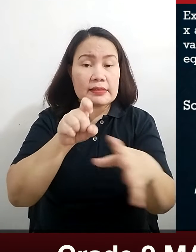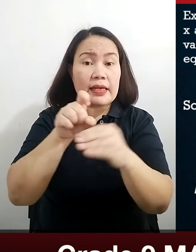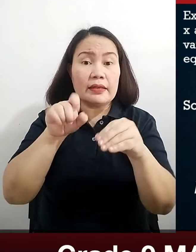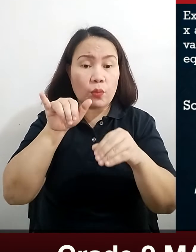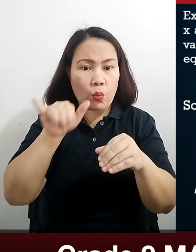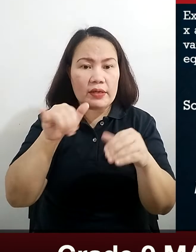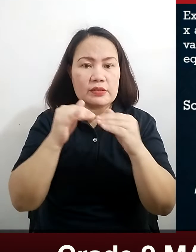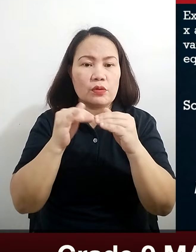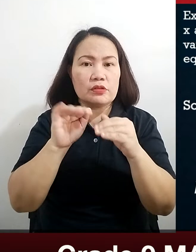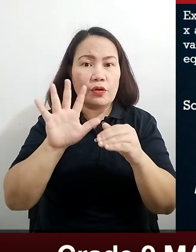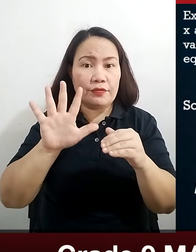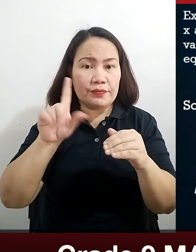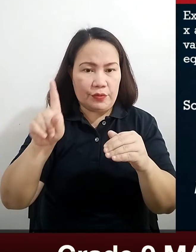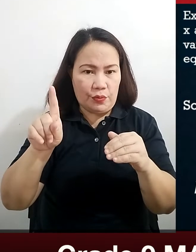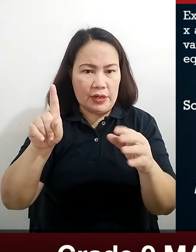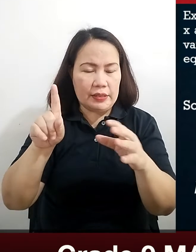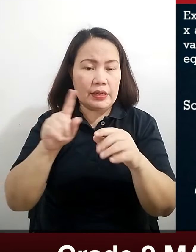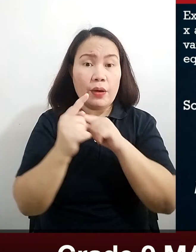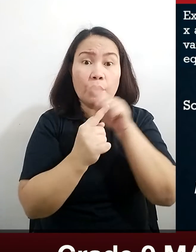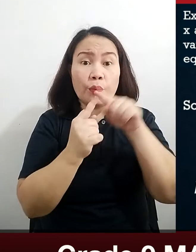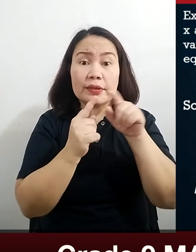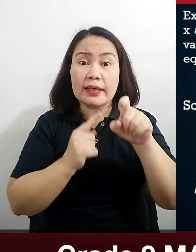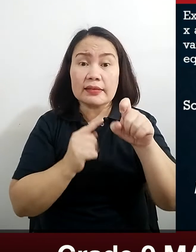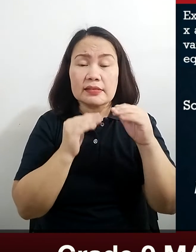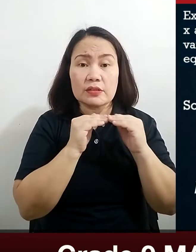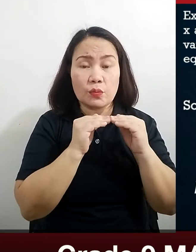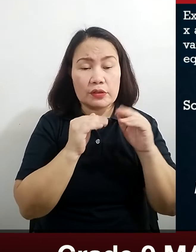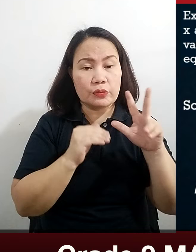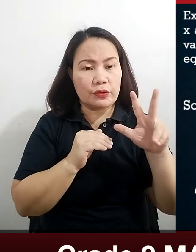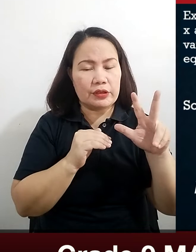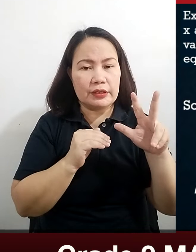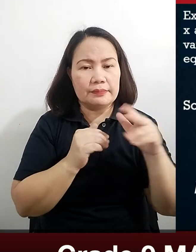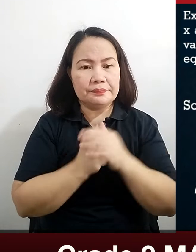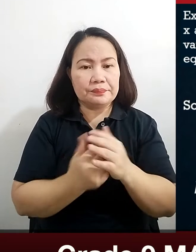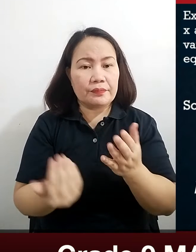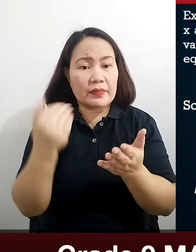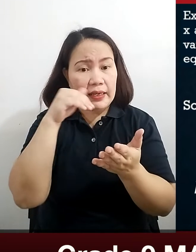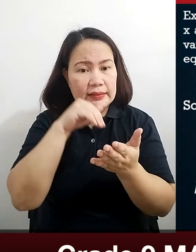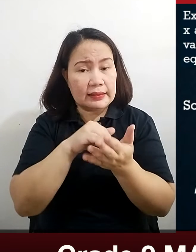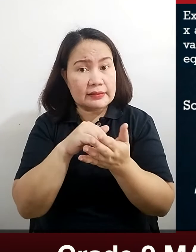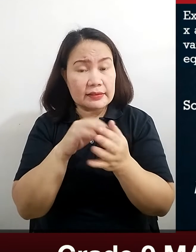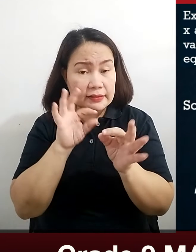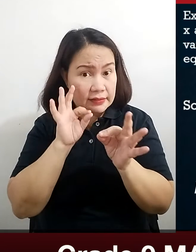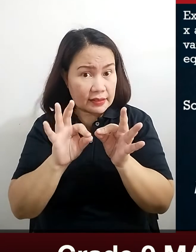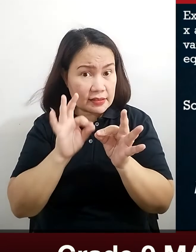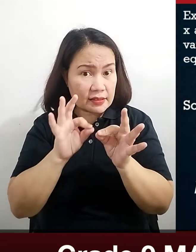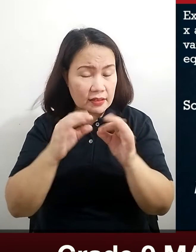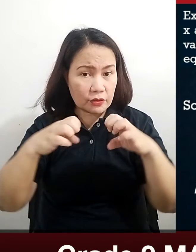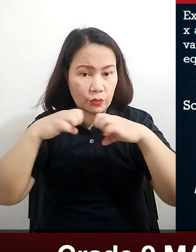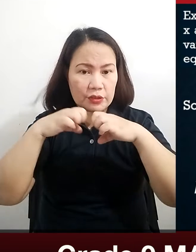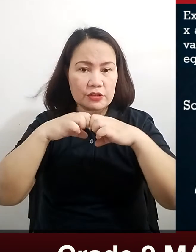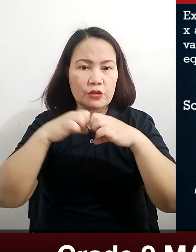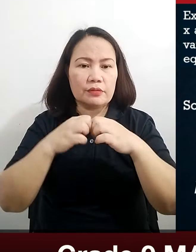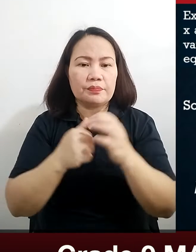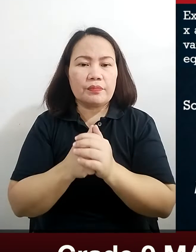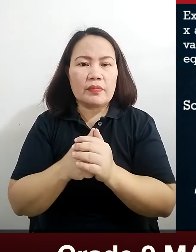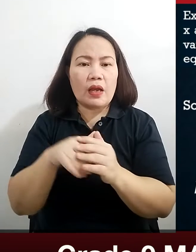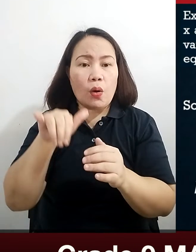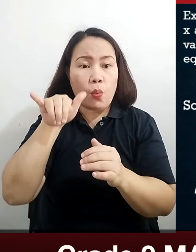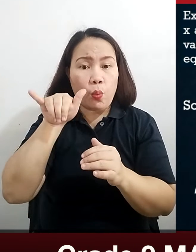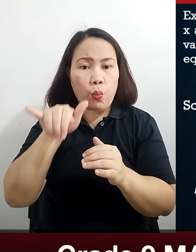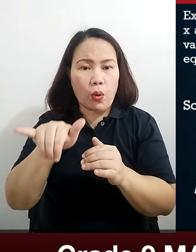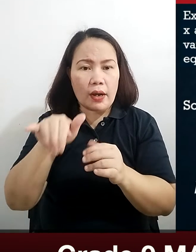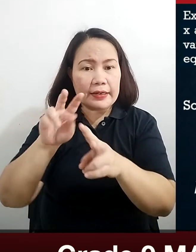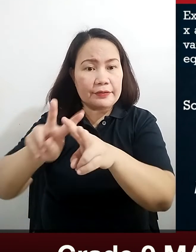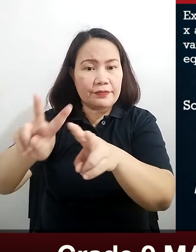to 51 when x is equal to 3. So again, so translate muna natin into equation. So y